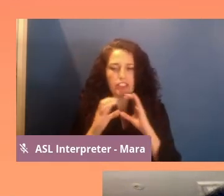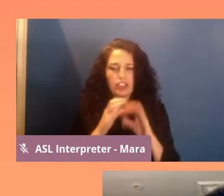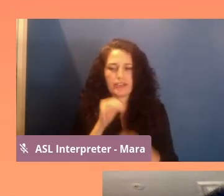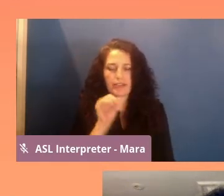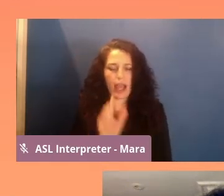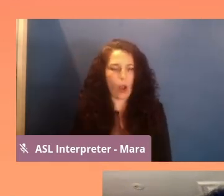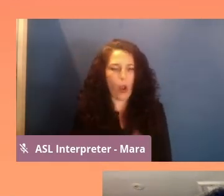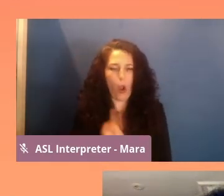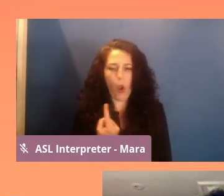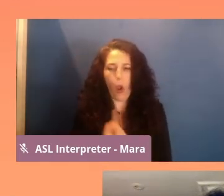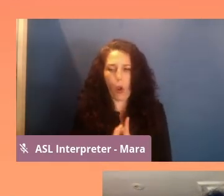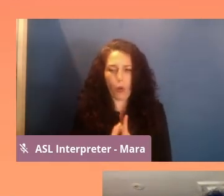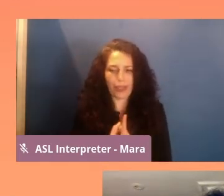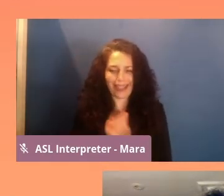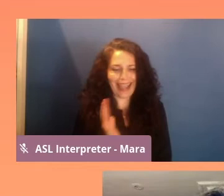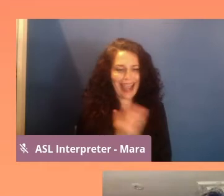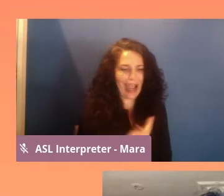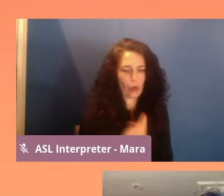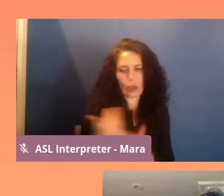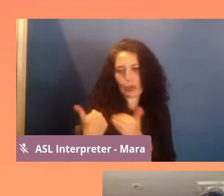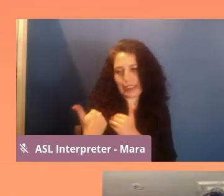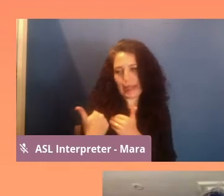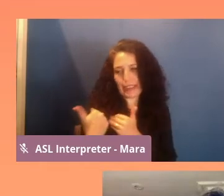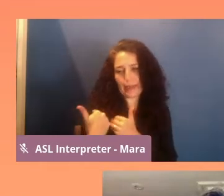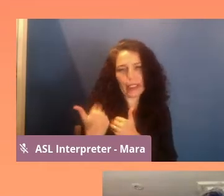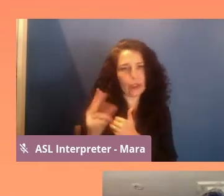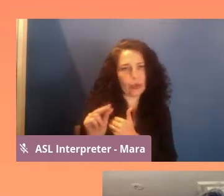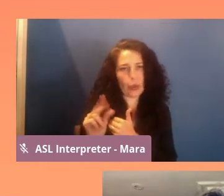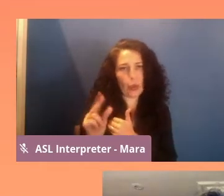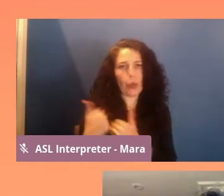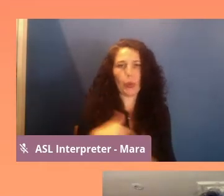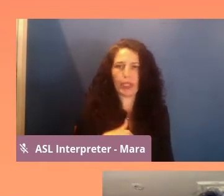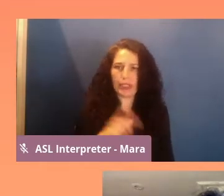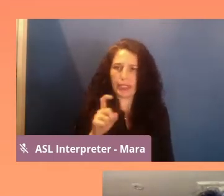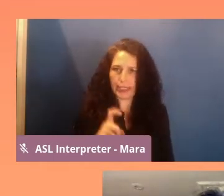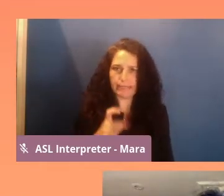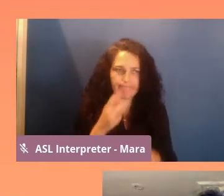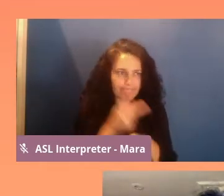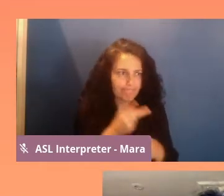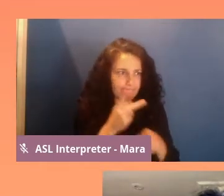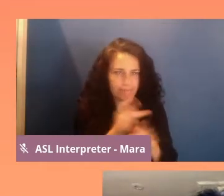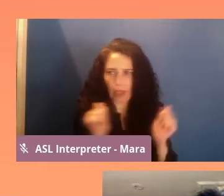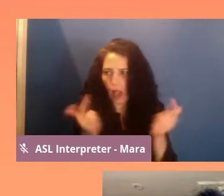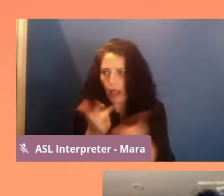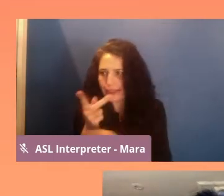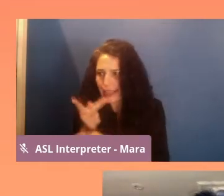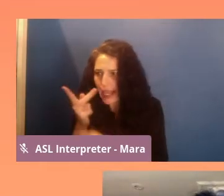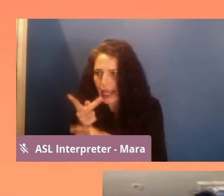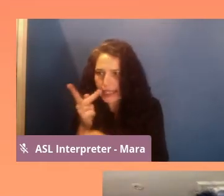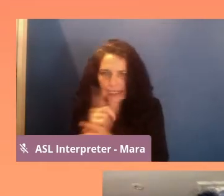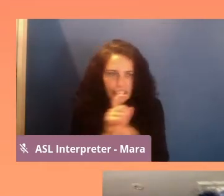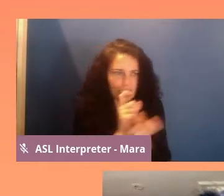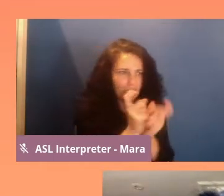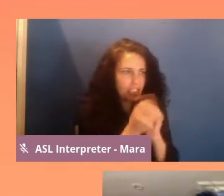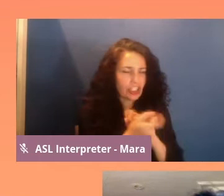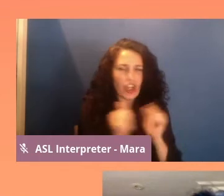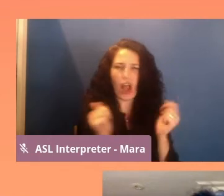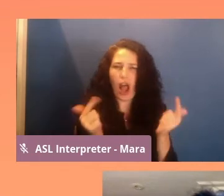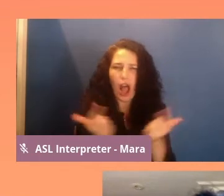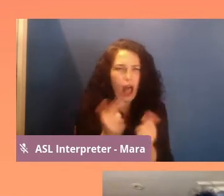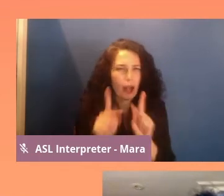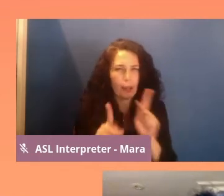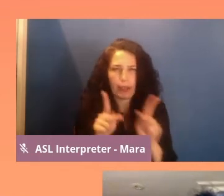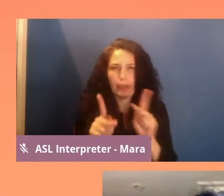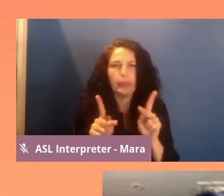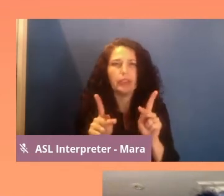just our responsibility to care and manage and affect change, but everyone's. It's better for the